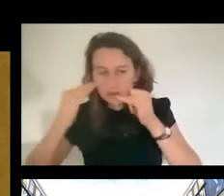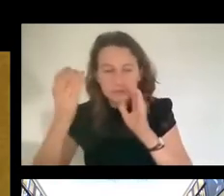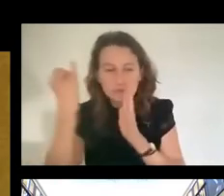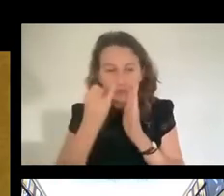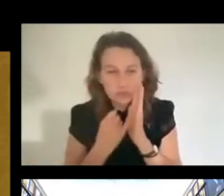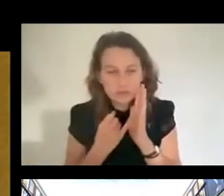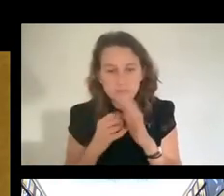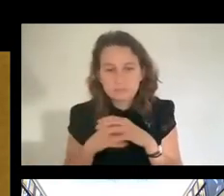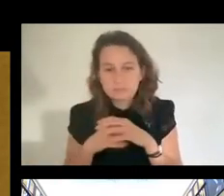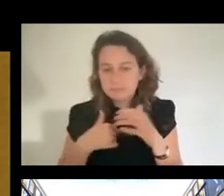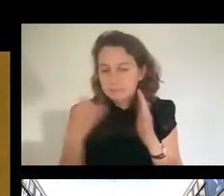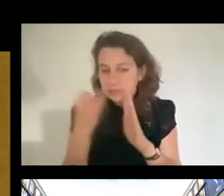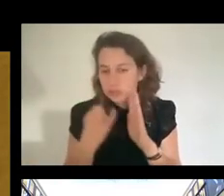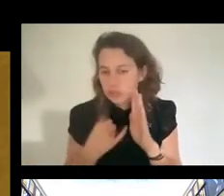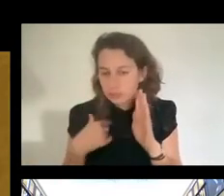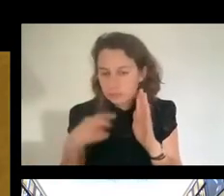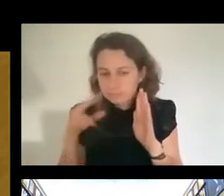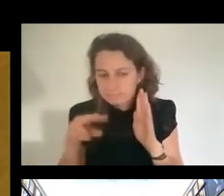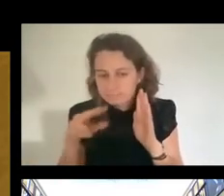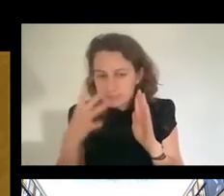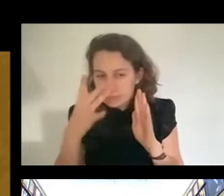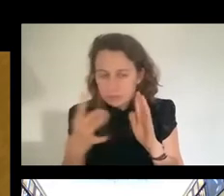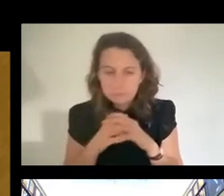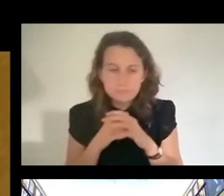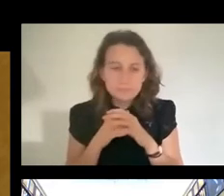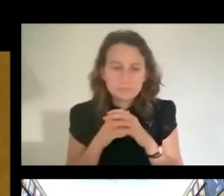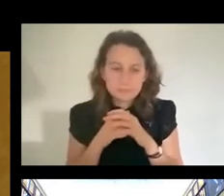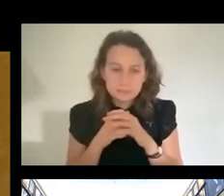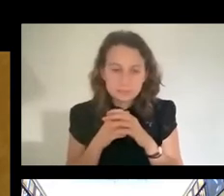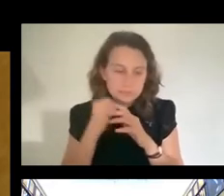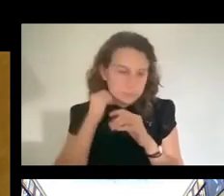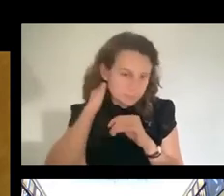you know, as a drawing, the way it just would reach out. And then the